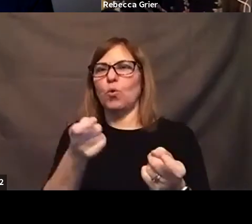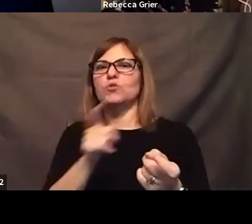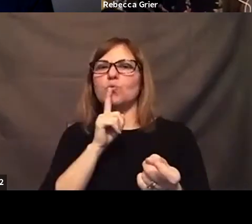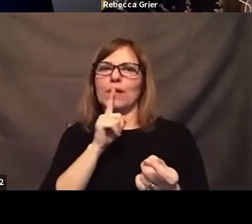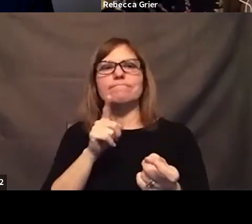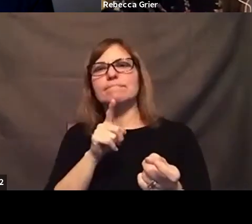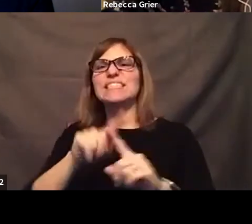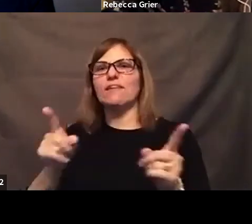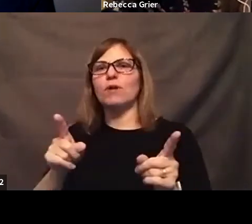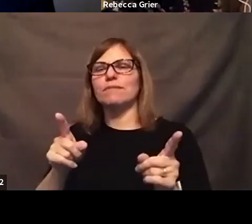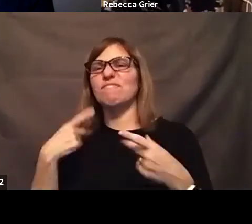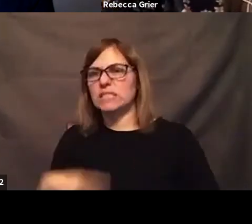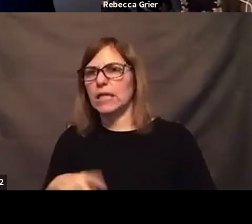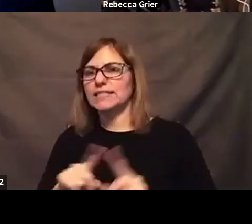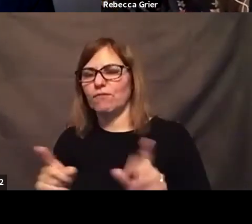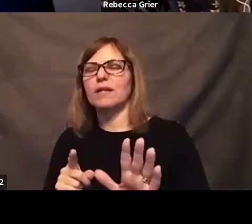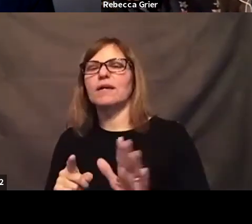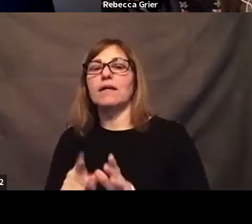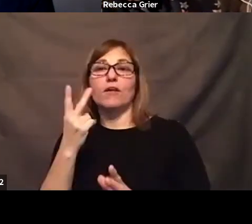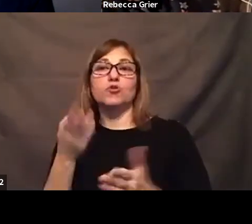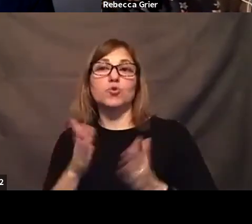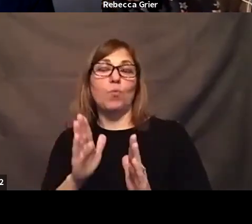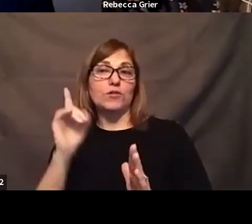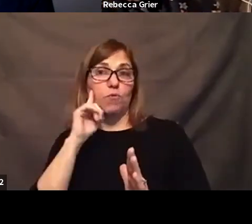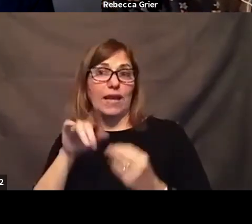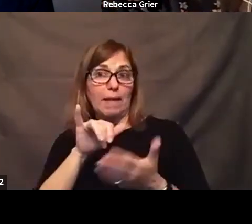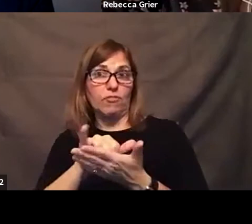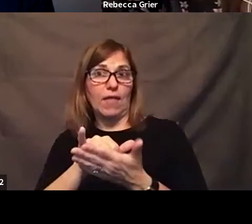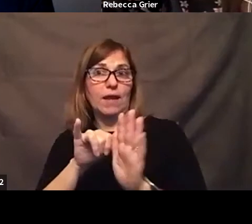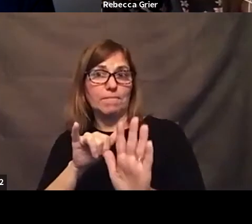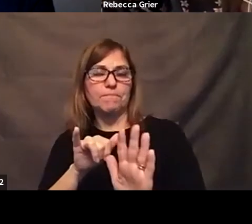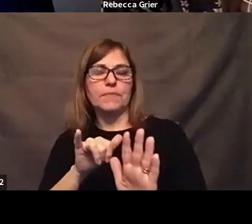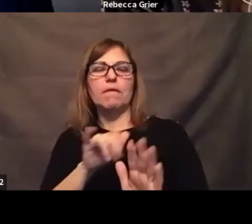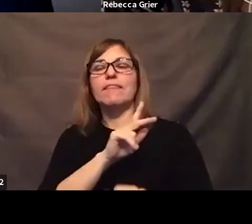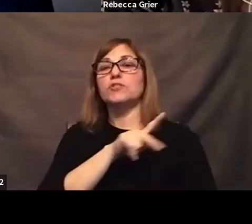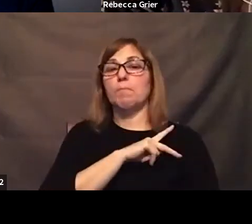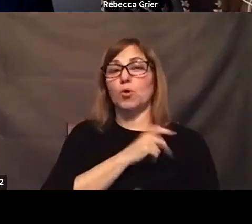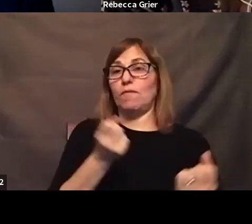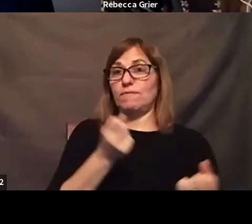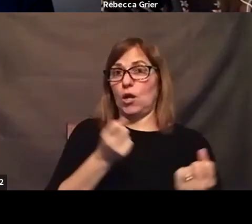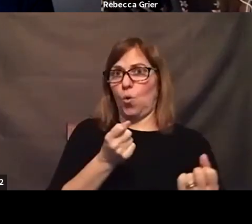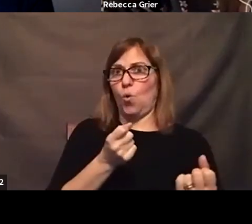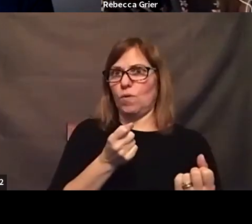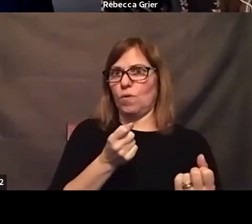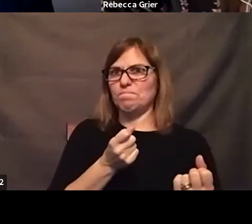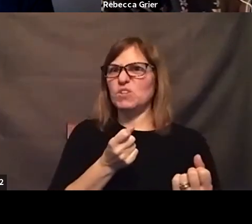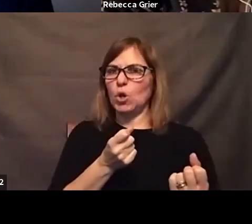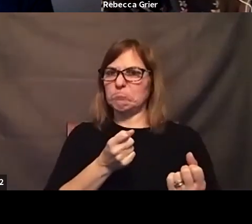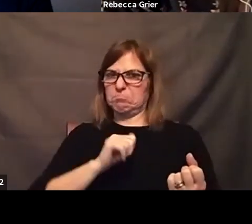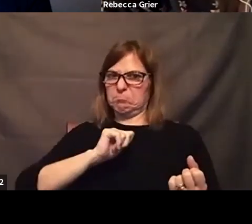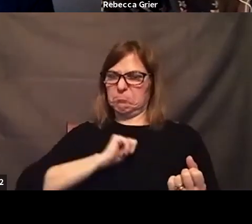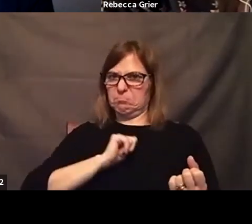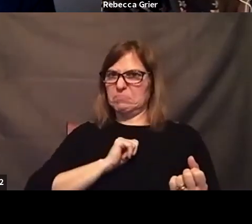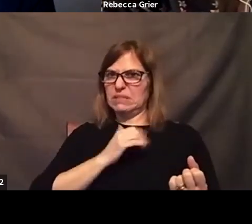So I think there's two ways to think about this. There's that personal vehicle, the vehicle where it's your vehicle or you